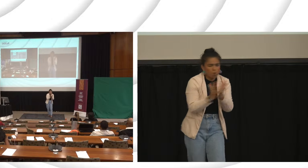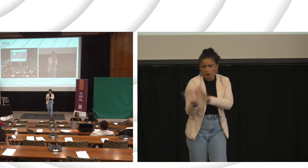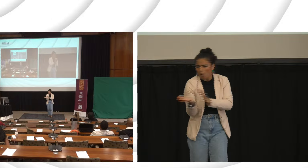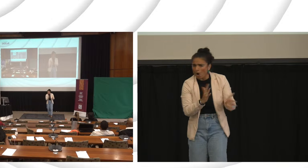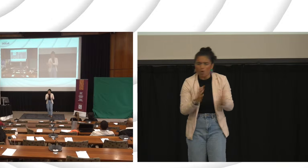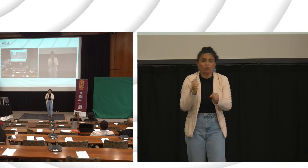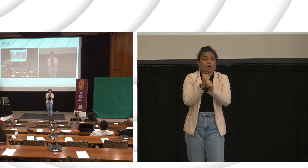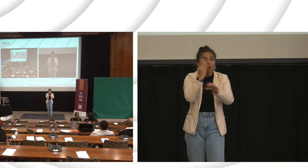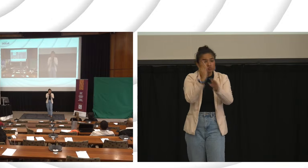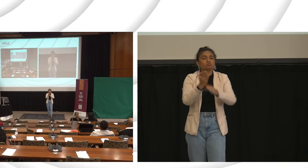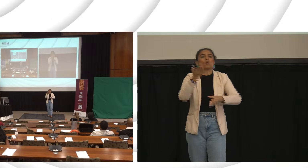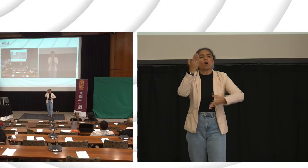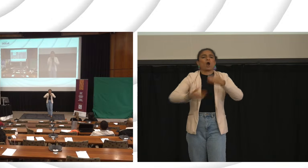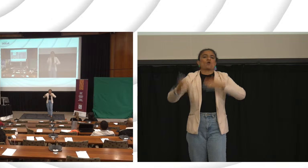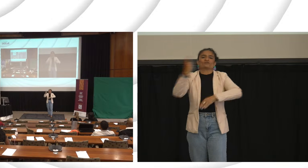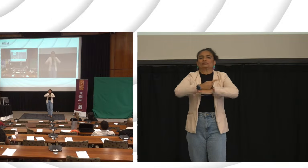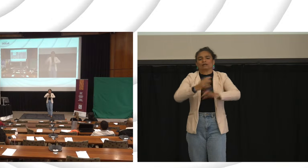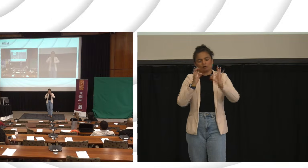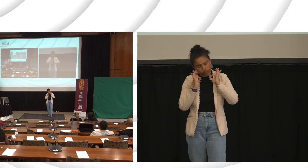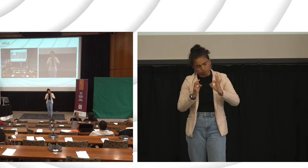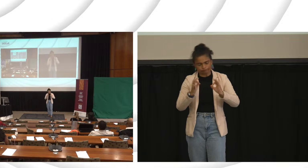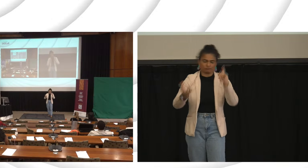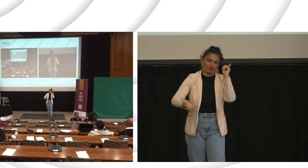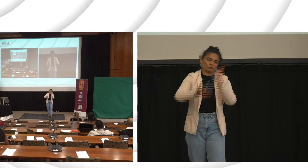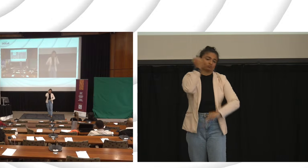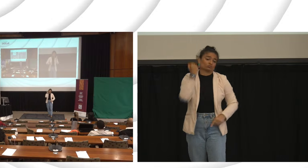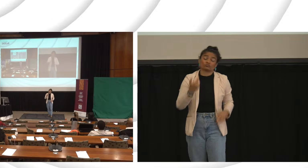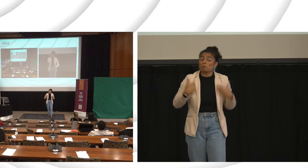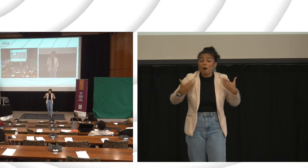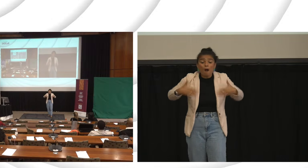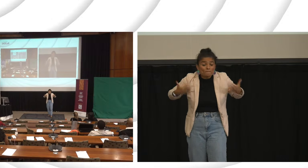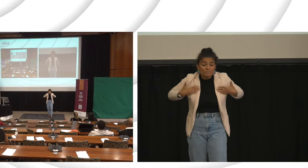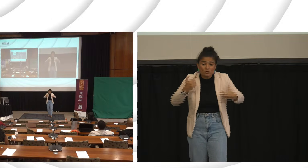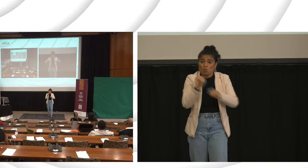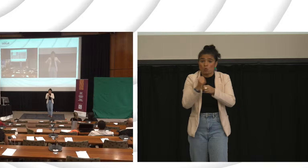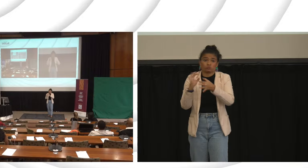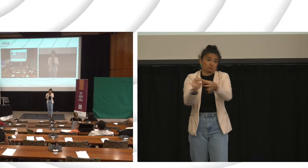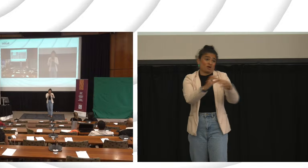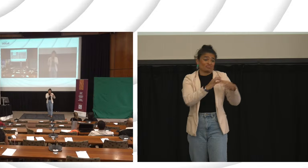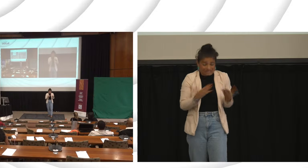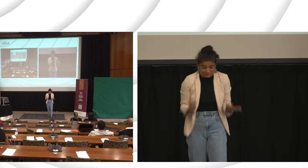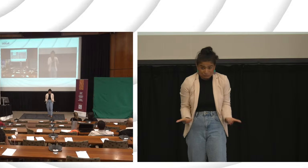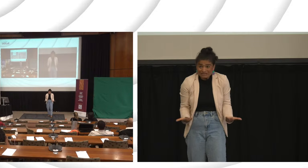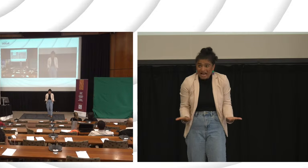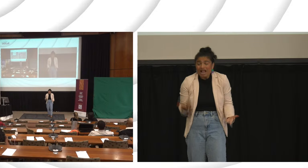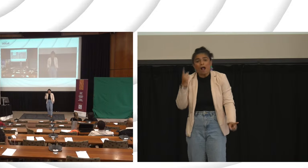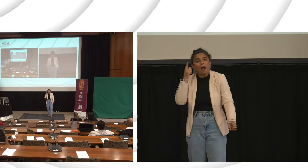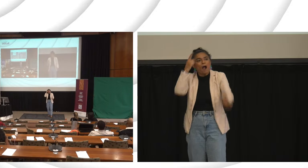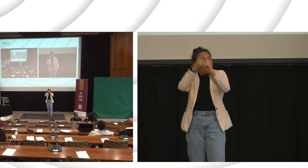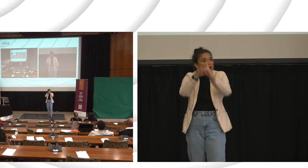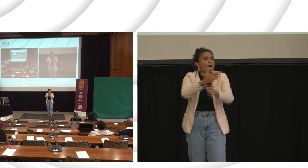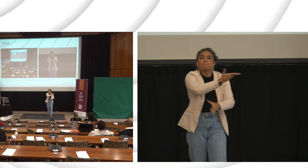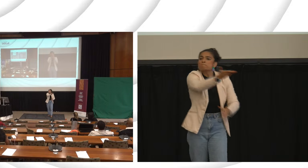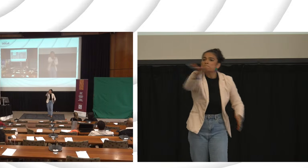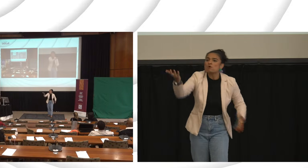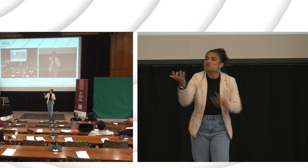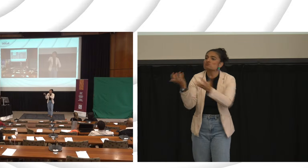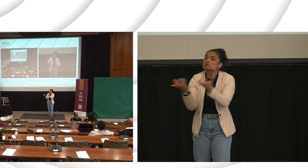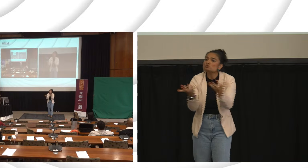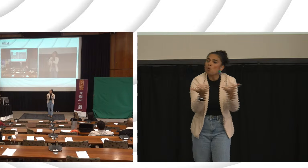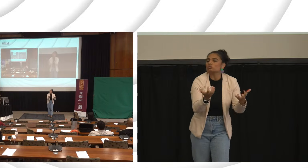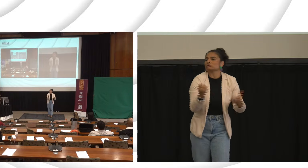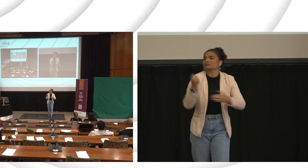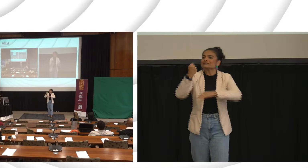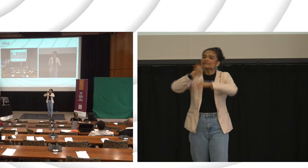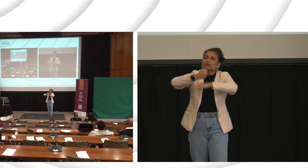gathering feedback from the communities to make sure that we finalize and give you a product that is of the best quality.